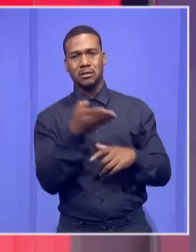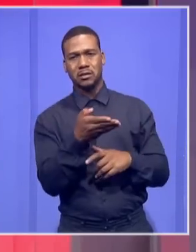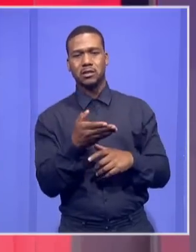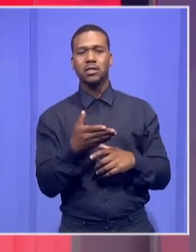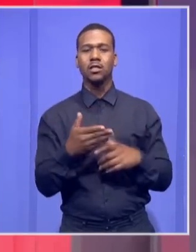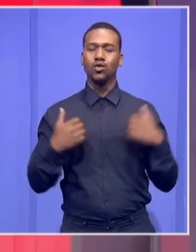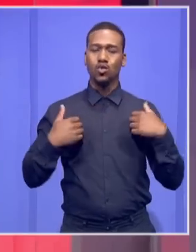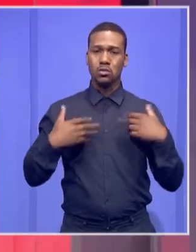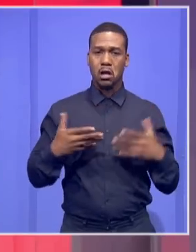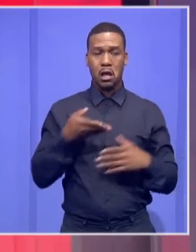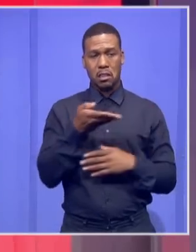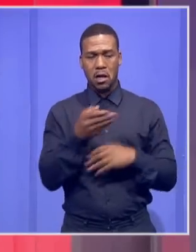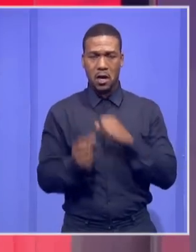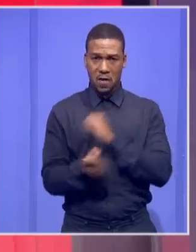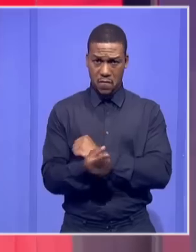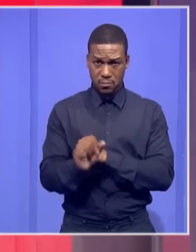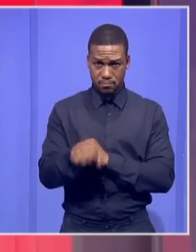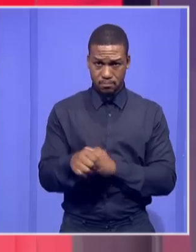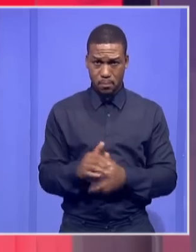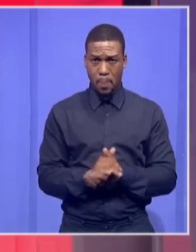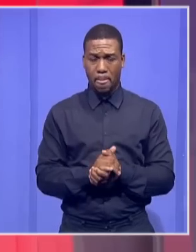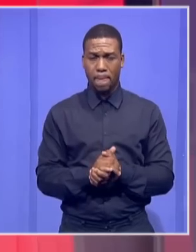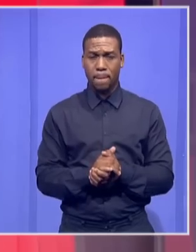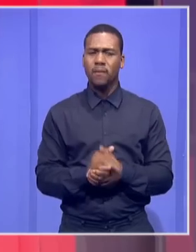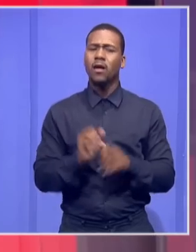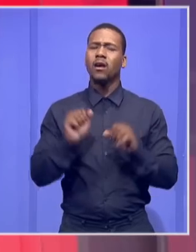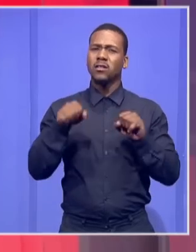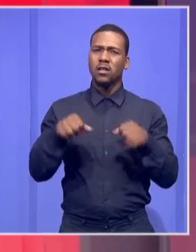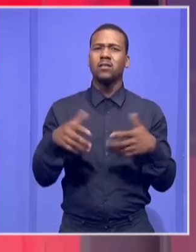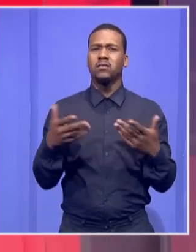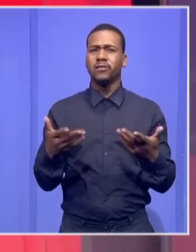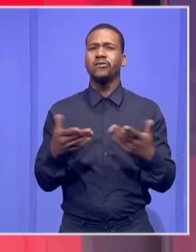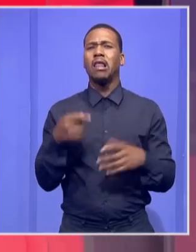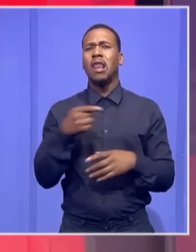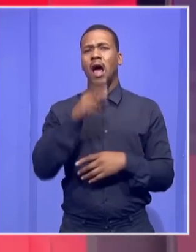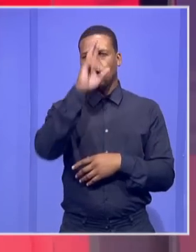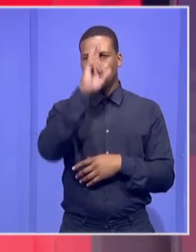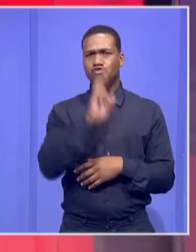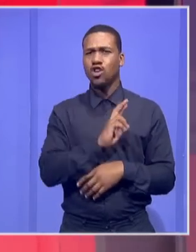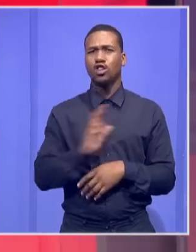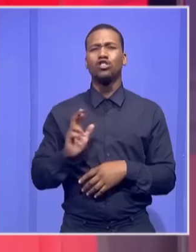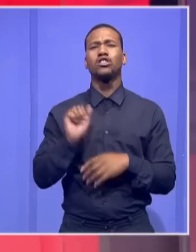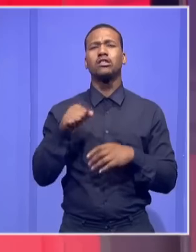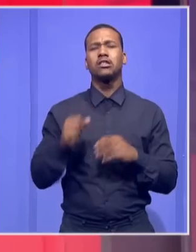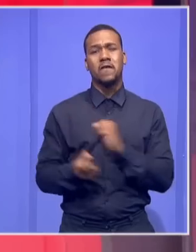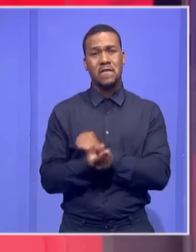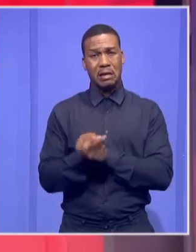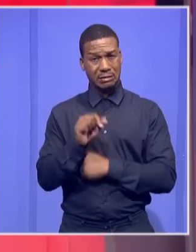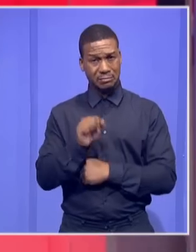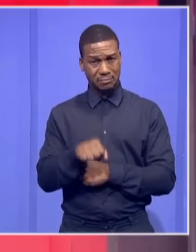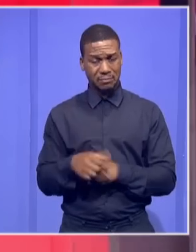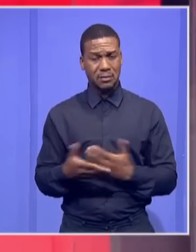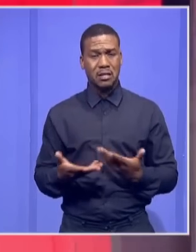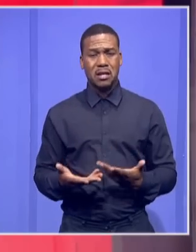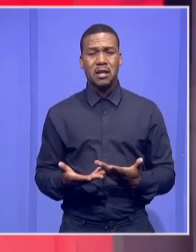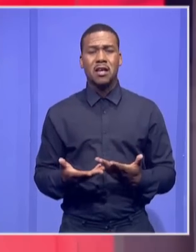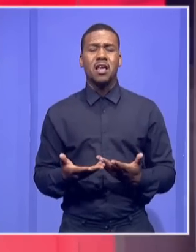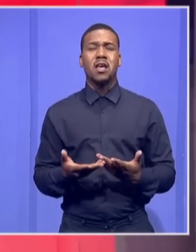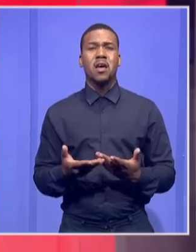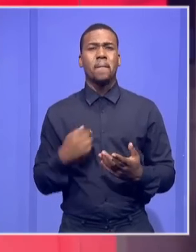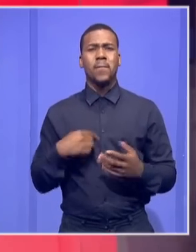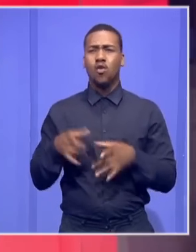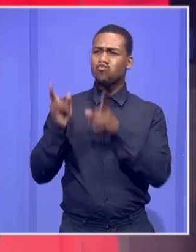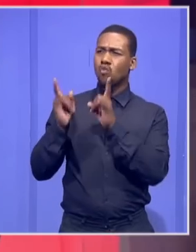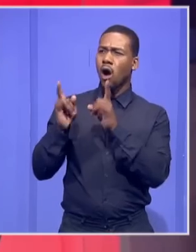of course, it'll take place there. It is a religious ceremony, and it's been fascinating for me. I know we were off for a little bit. I was watching some of the religious leaders